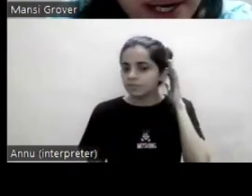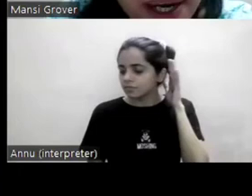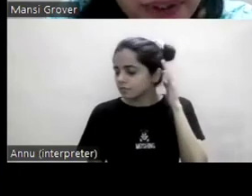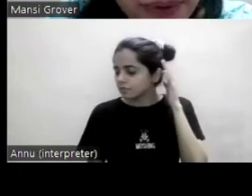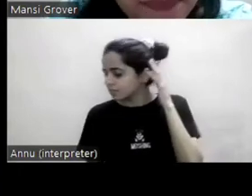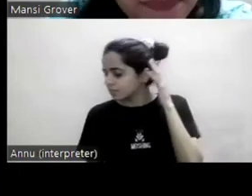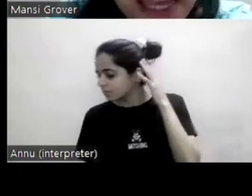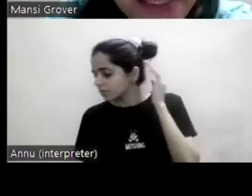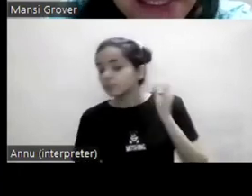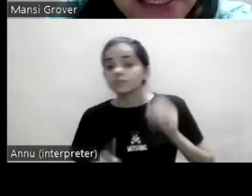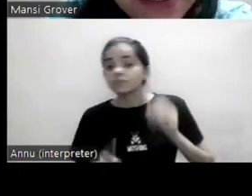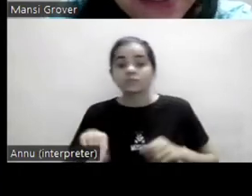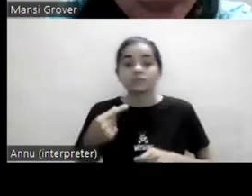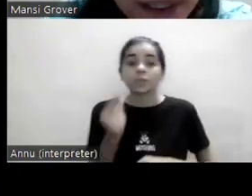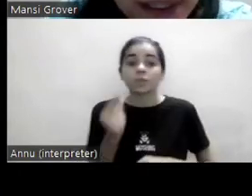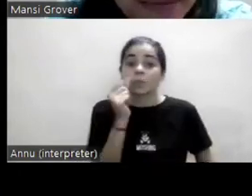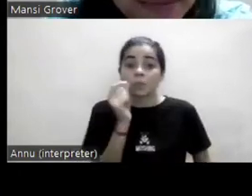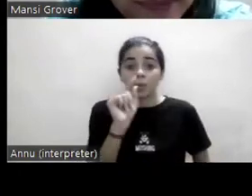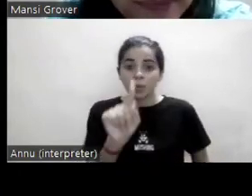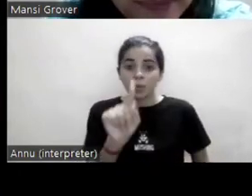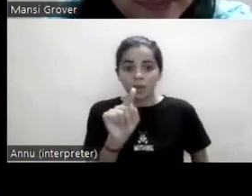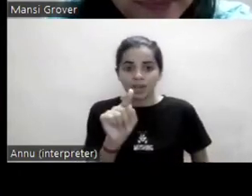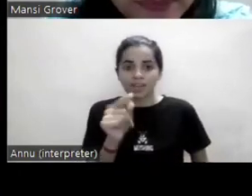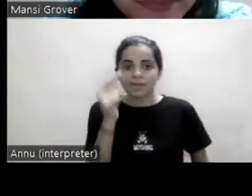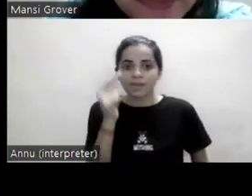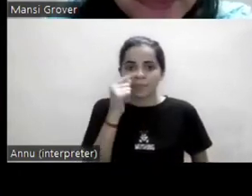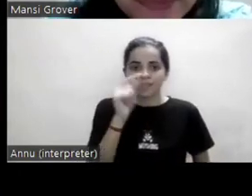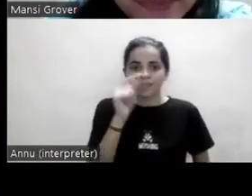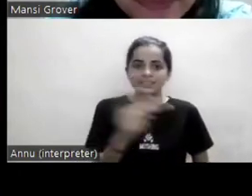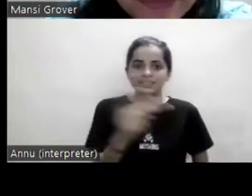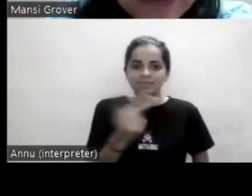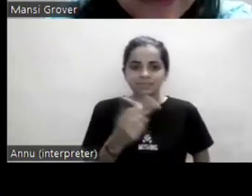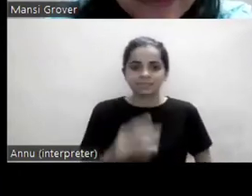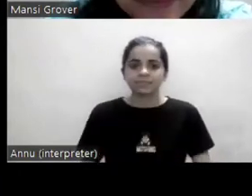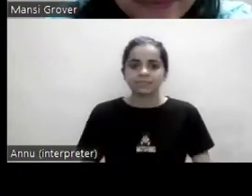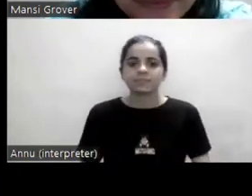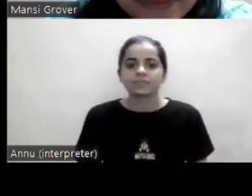This is Pablo and this is his mother. Here